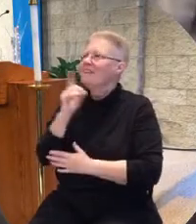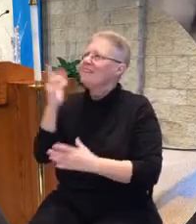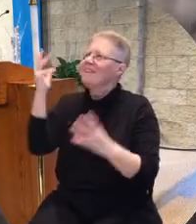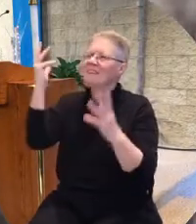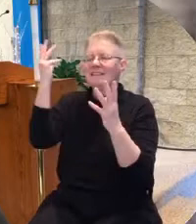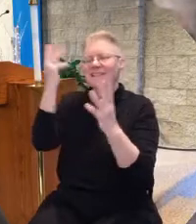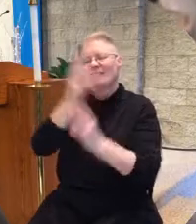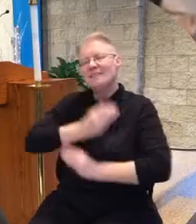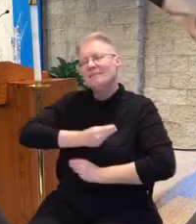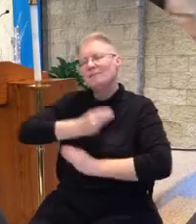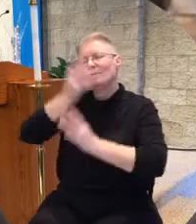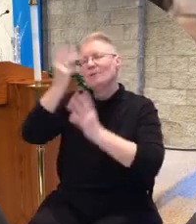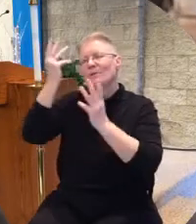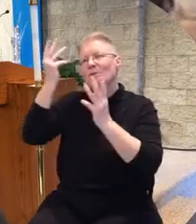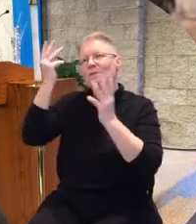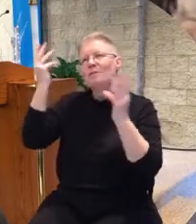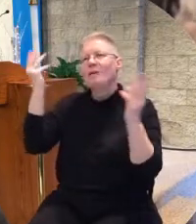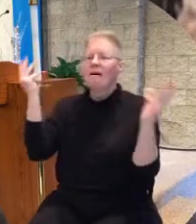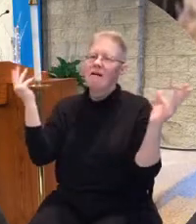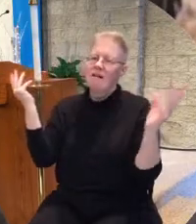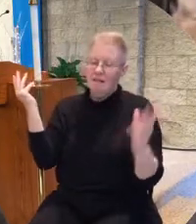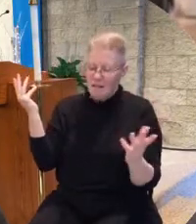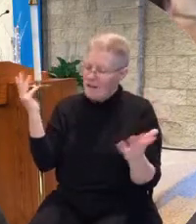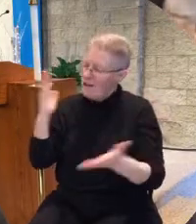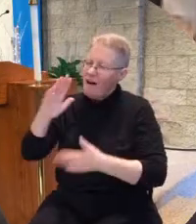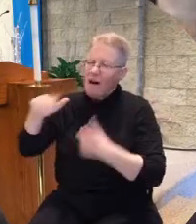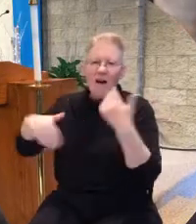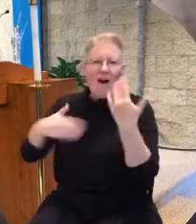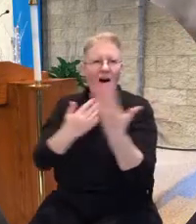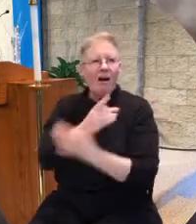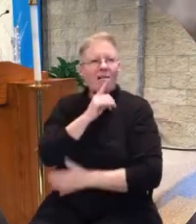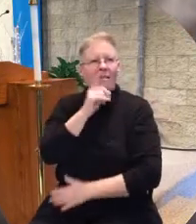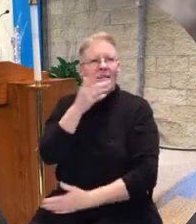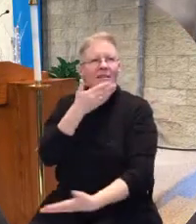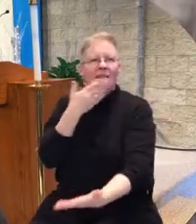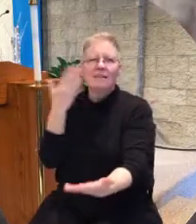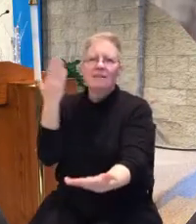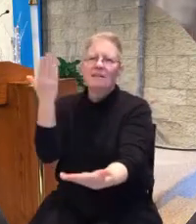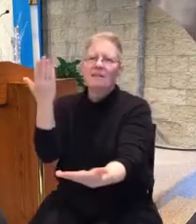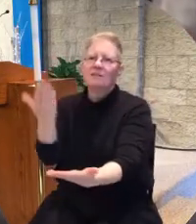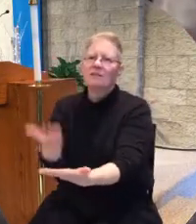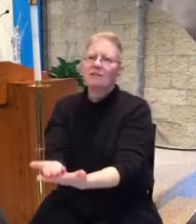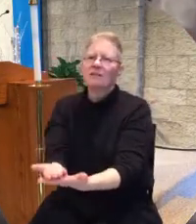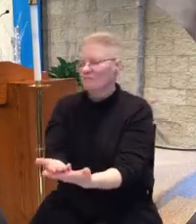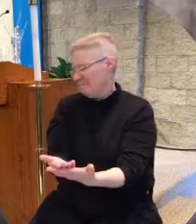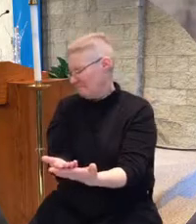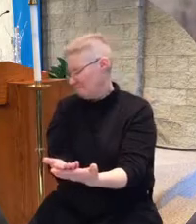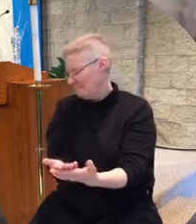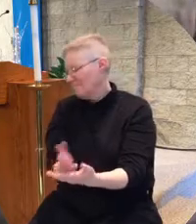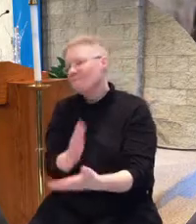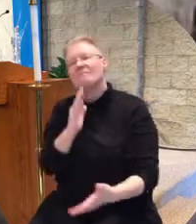All is beautiful. All is well.